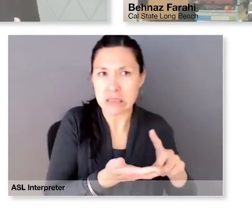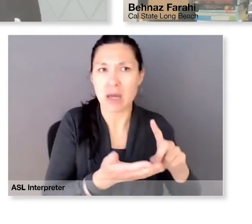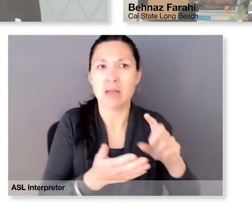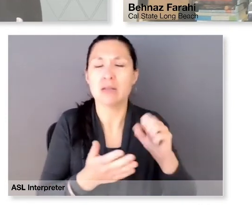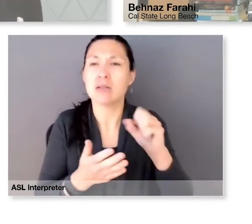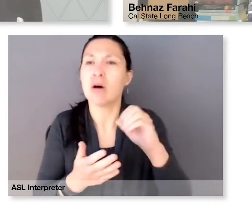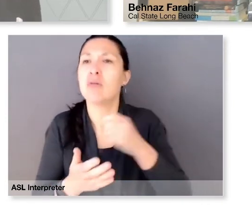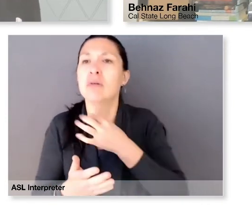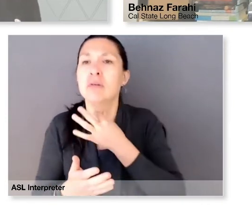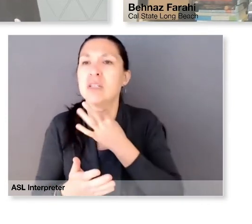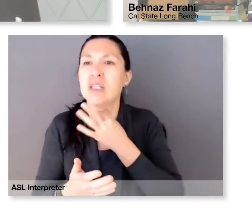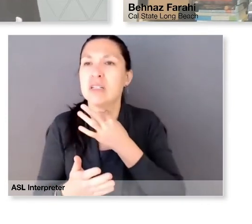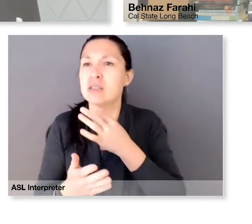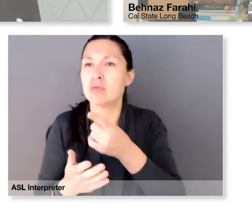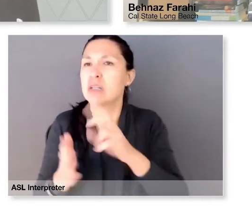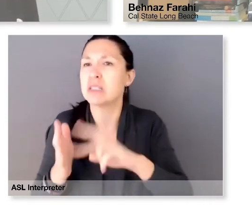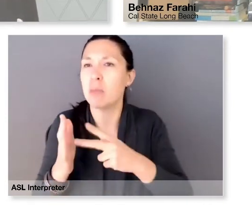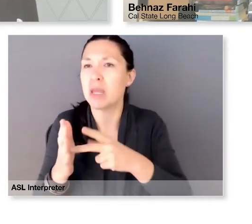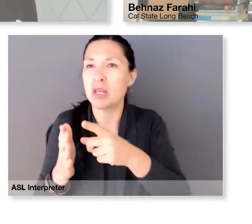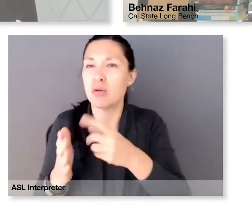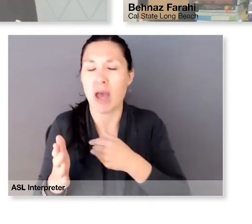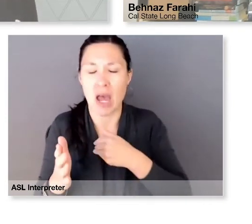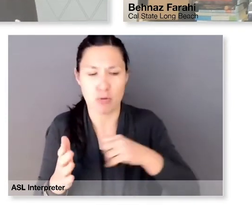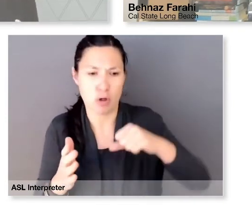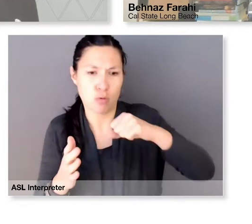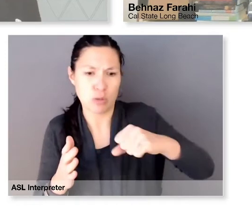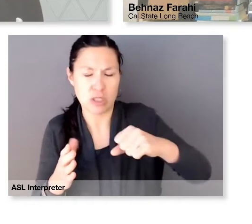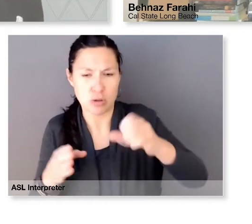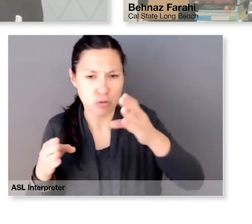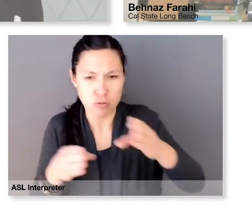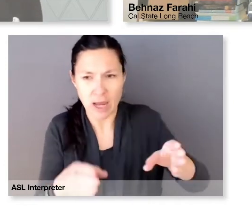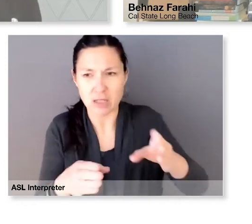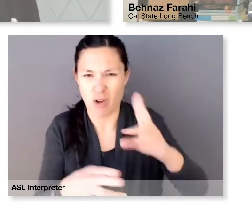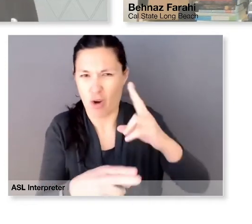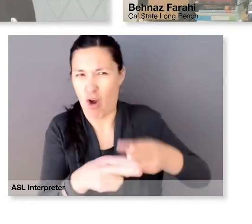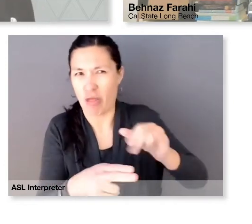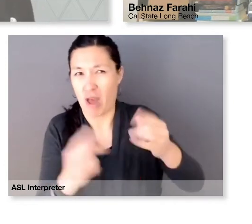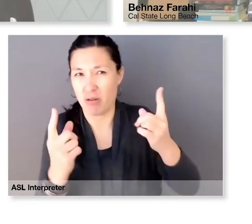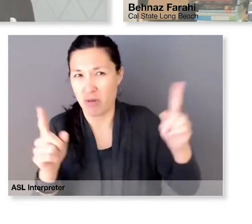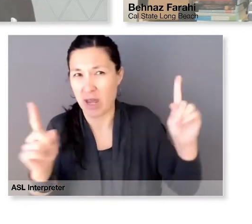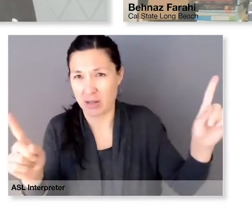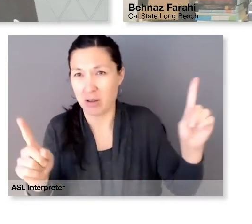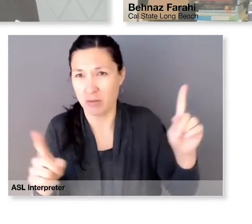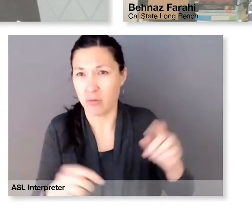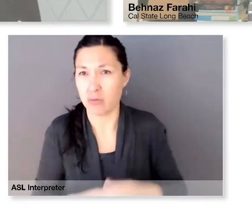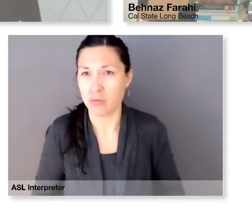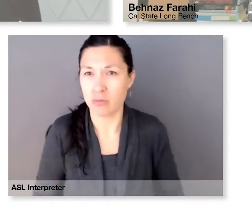a resistive strategy to be proved effective in art and design practice?